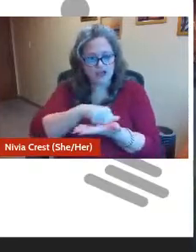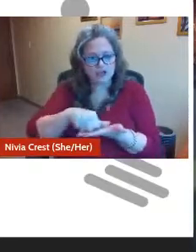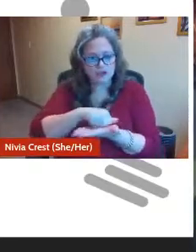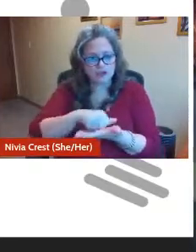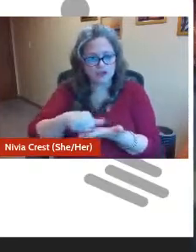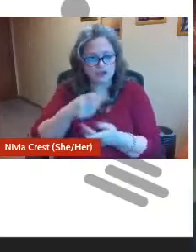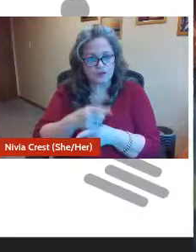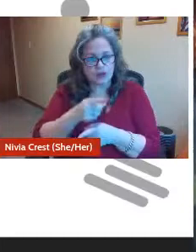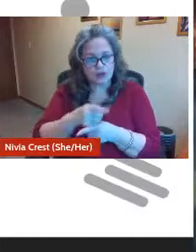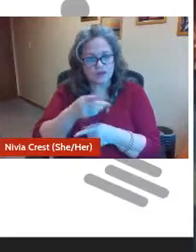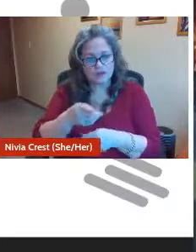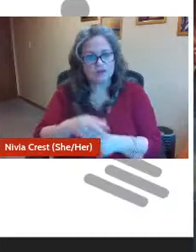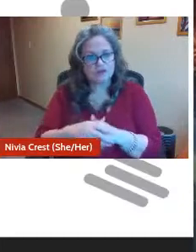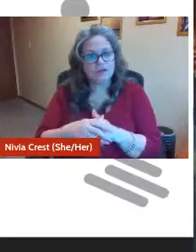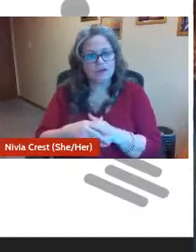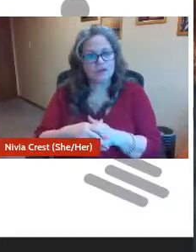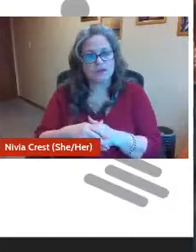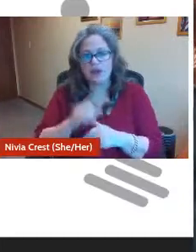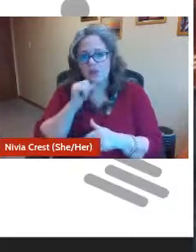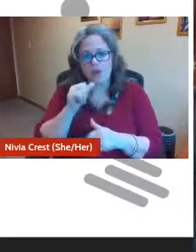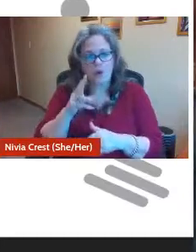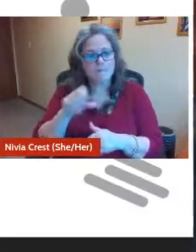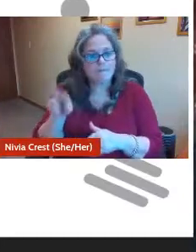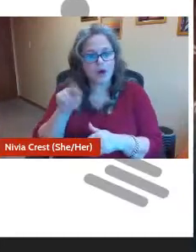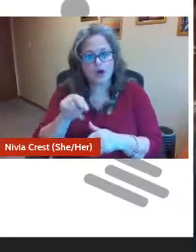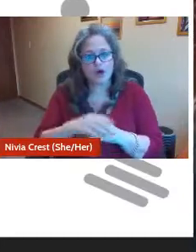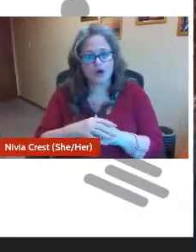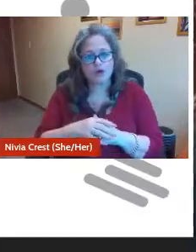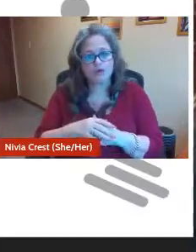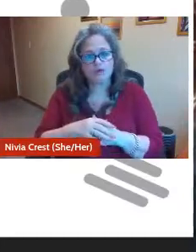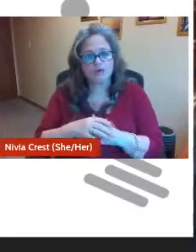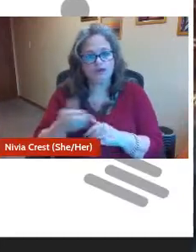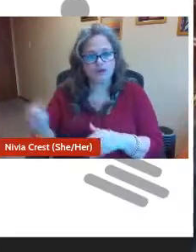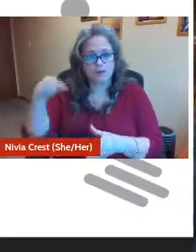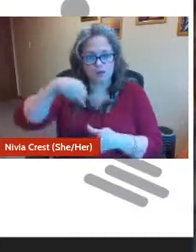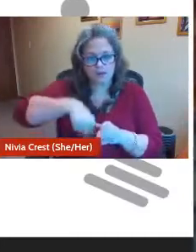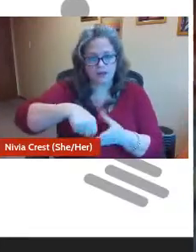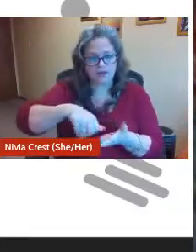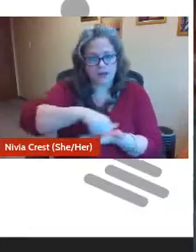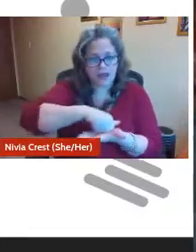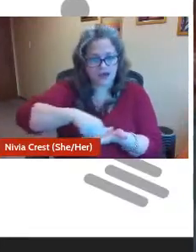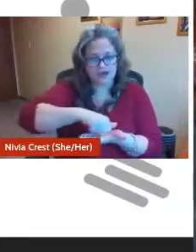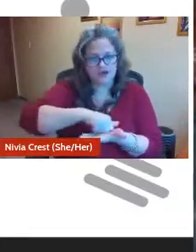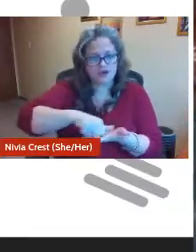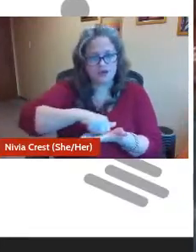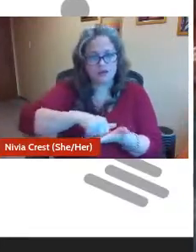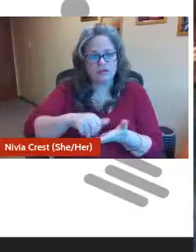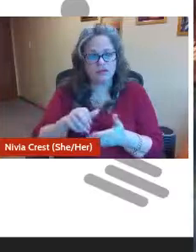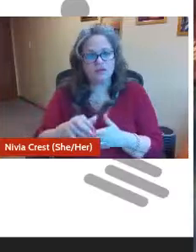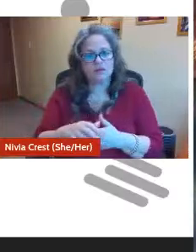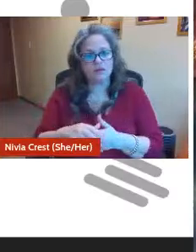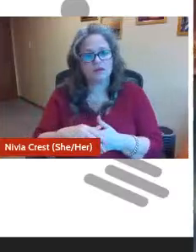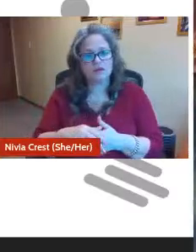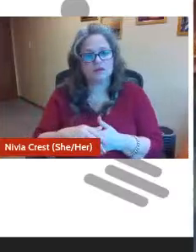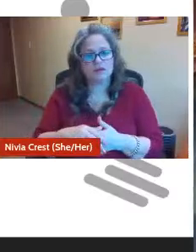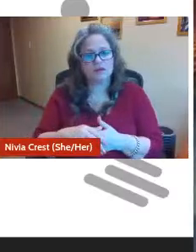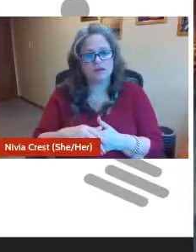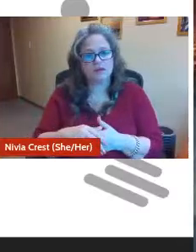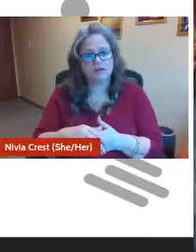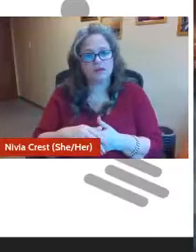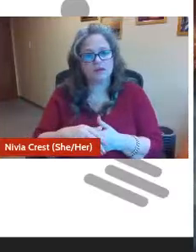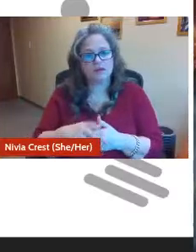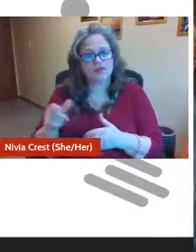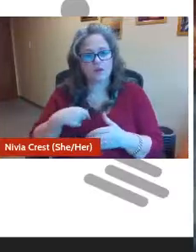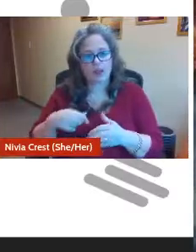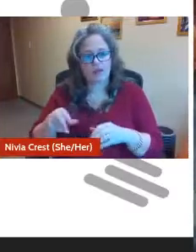The iron, the hot iron. You can put the hot iron? Yeah, you can also, it don't burn it. So you put the iron in it, and then you take it, and then you got the